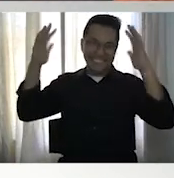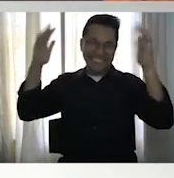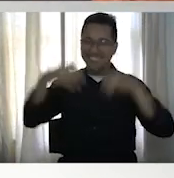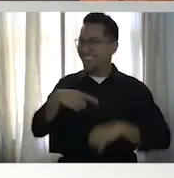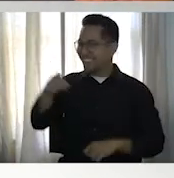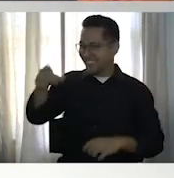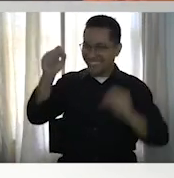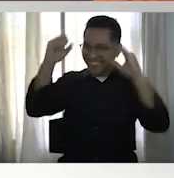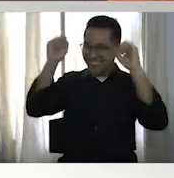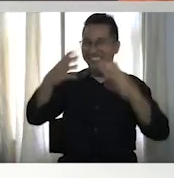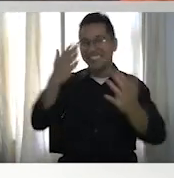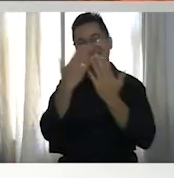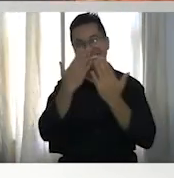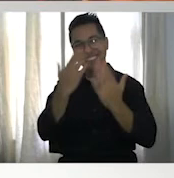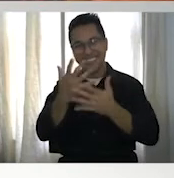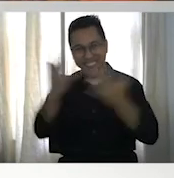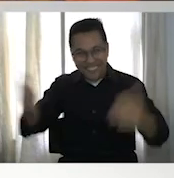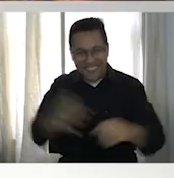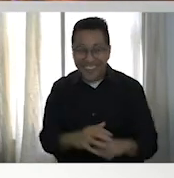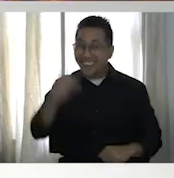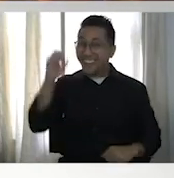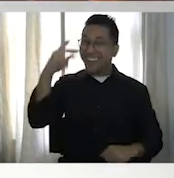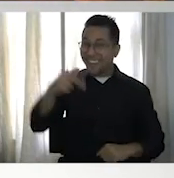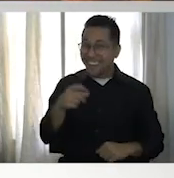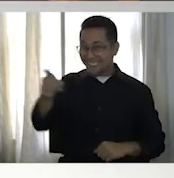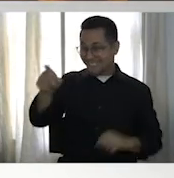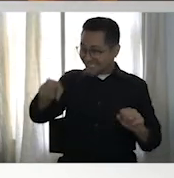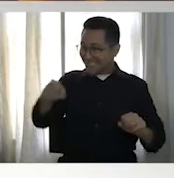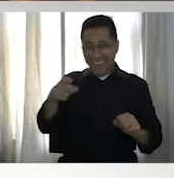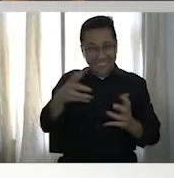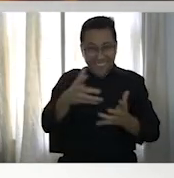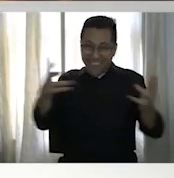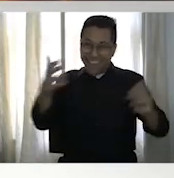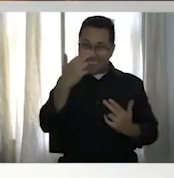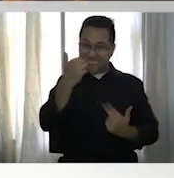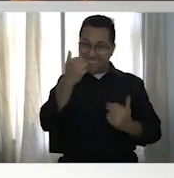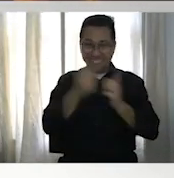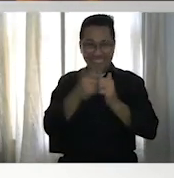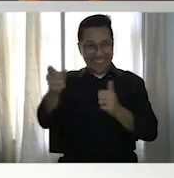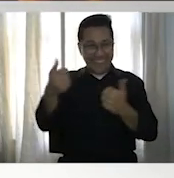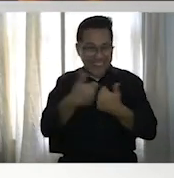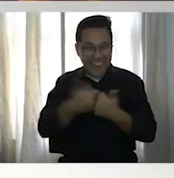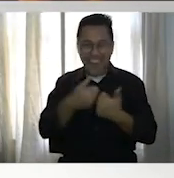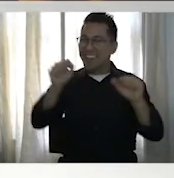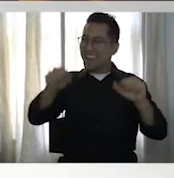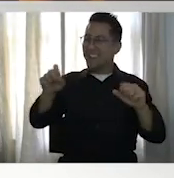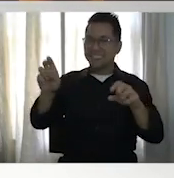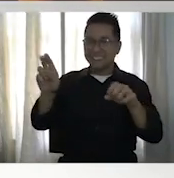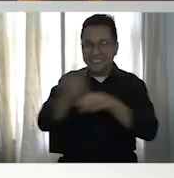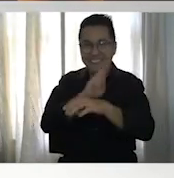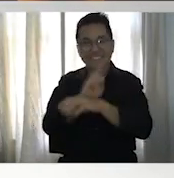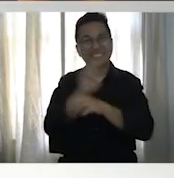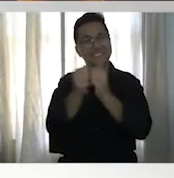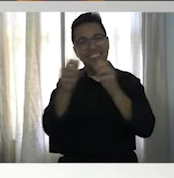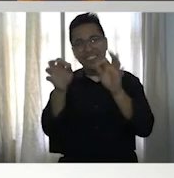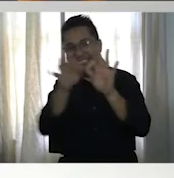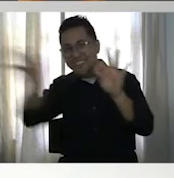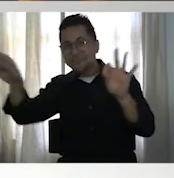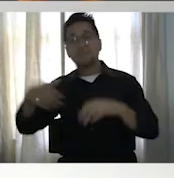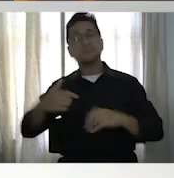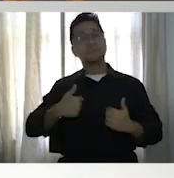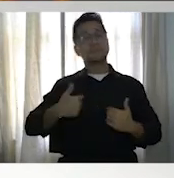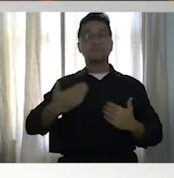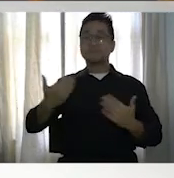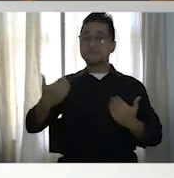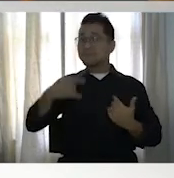Awesome. Thank you so much. Okay, so you can have a lot of fun with that. You can do it with sentences. And I've had children as